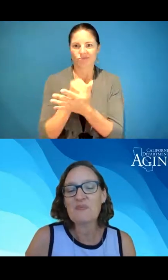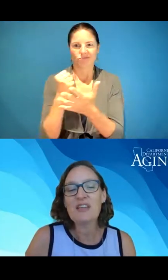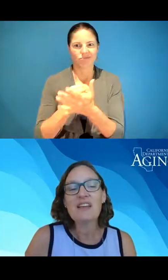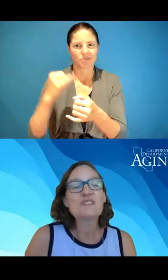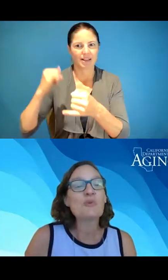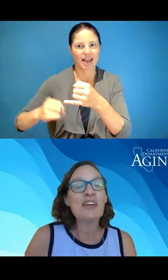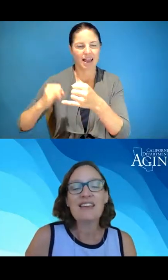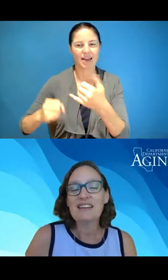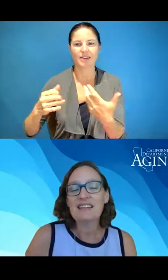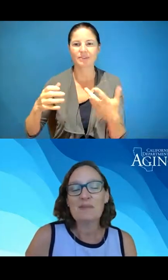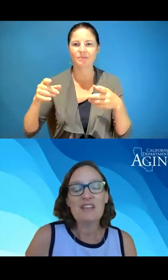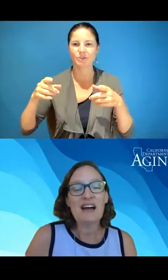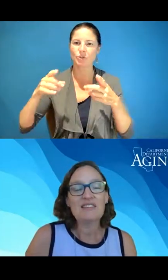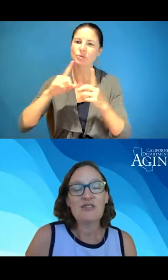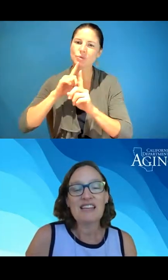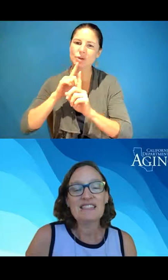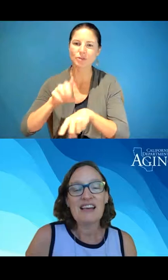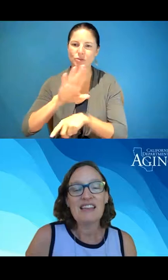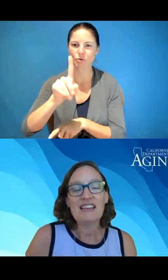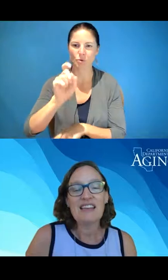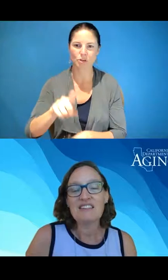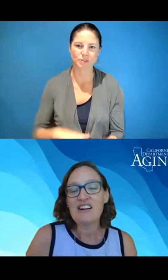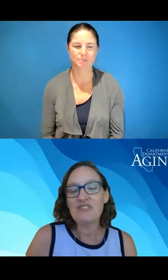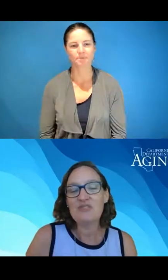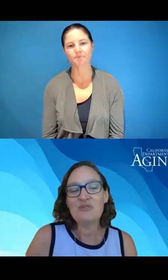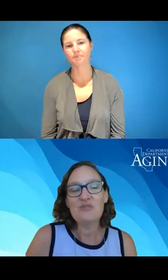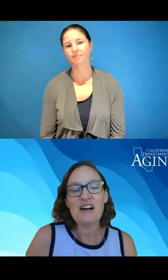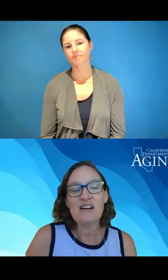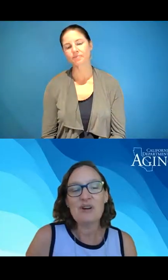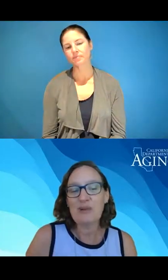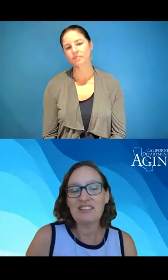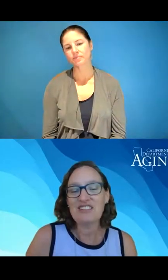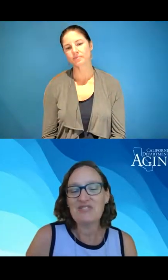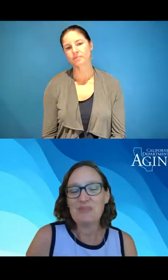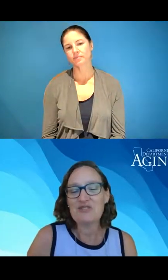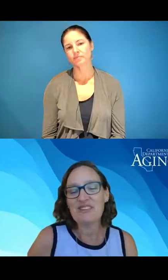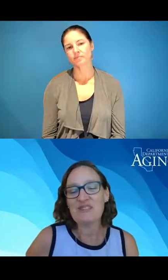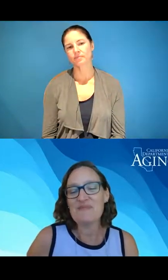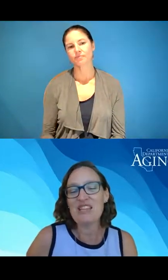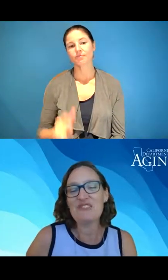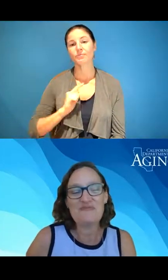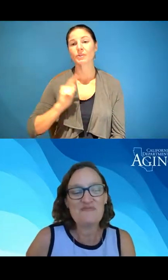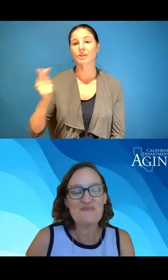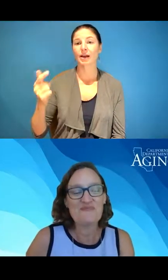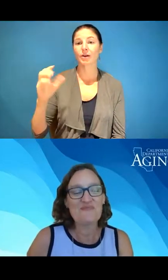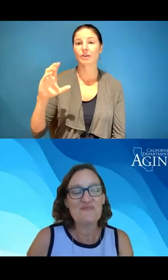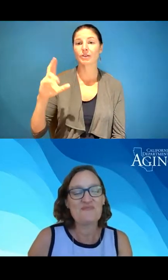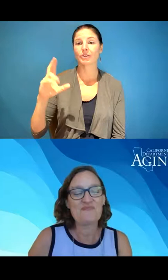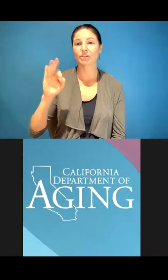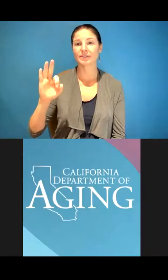team. So with that, let me go to the next slide and hand it off to Mark Beckley, Chief Deputy Director. Thank you.